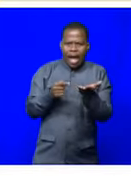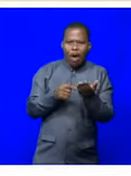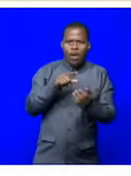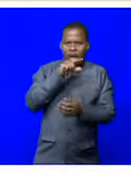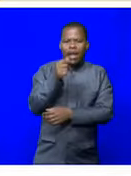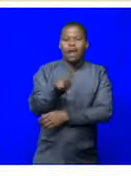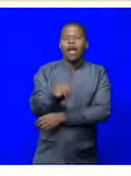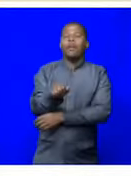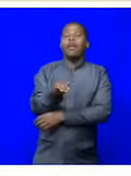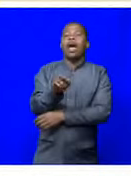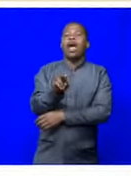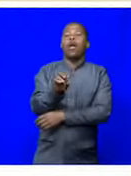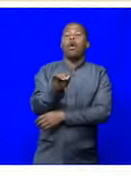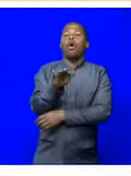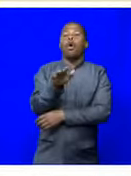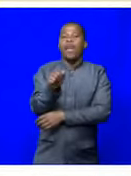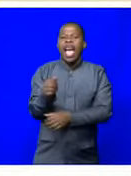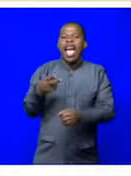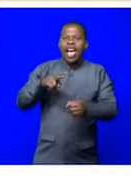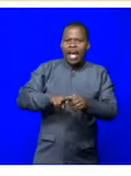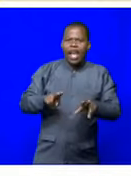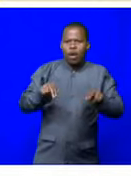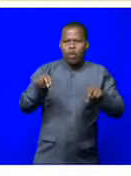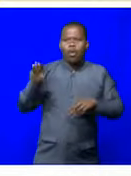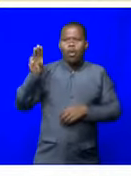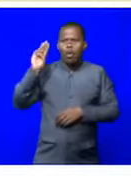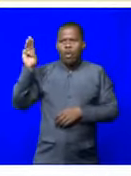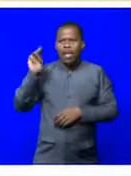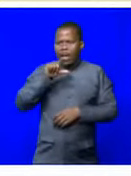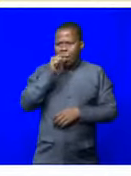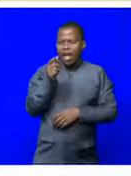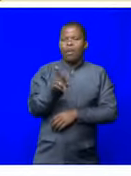bekuyophakanyiswa mongameli William Ruto